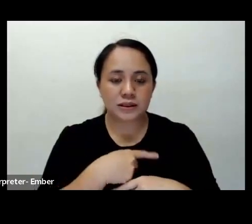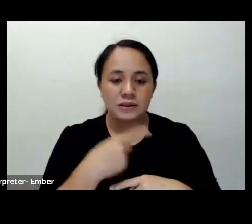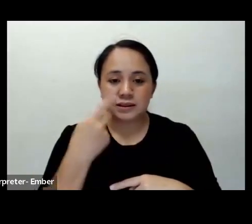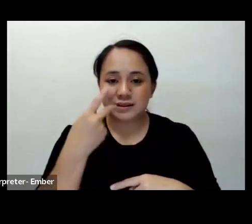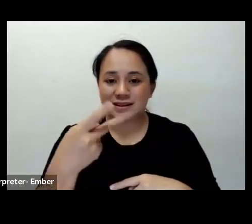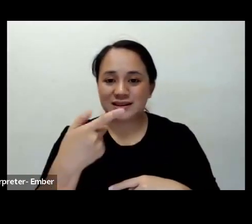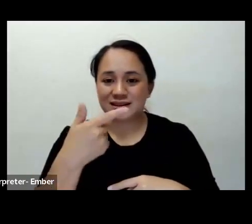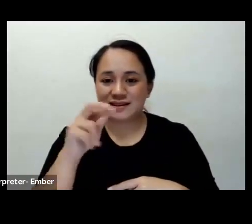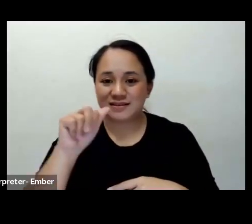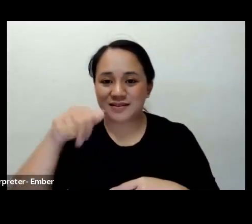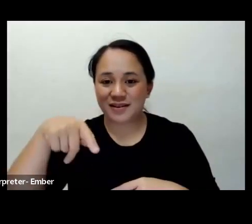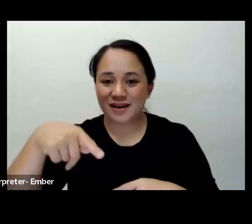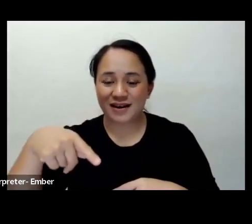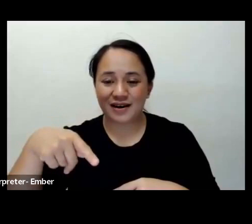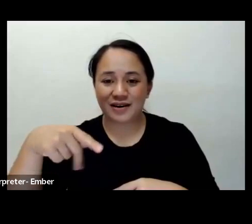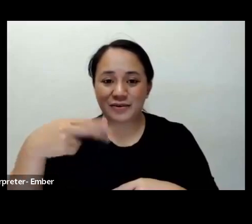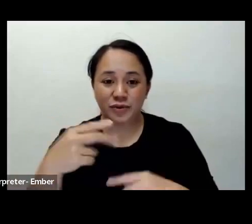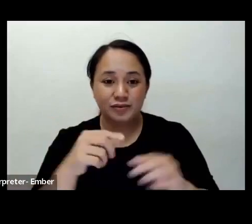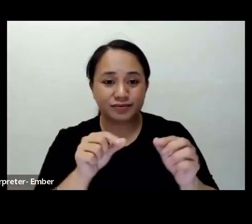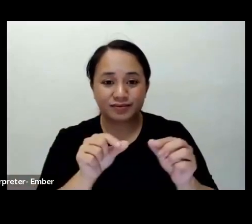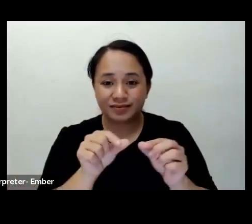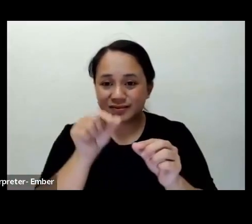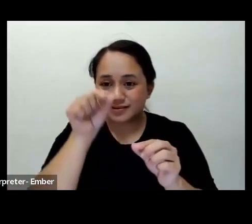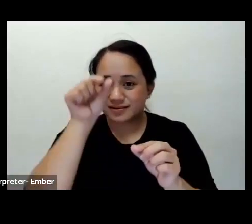which were showing really